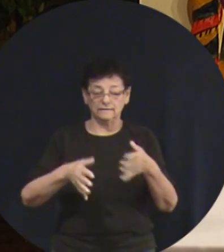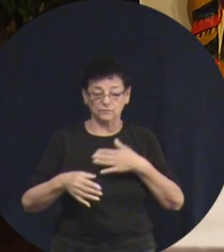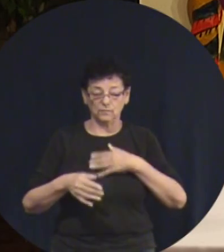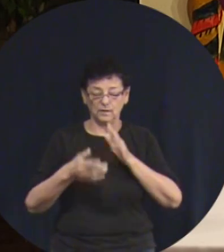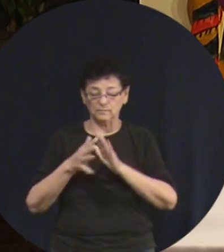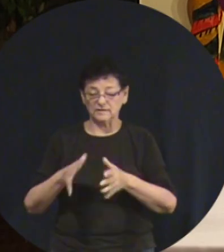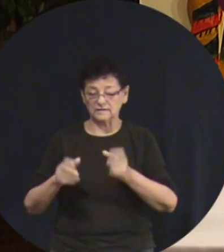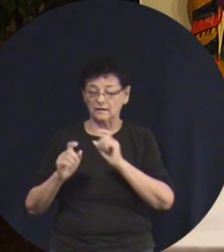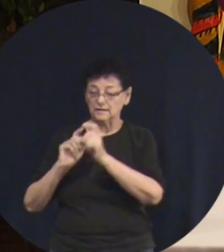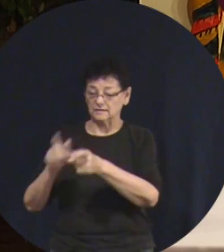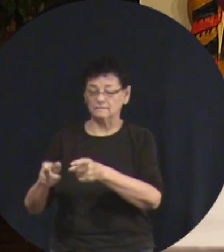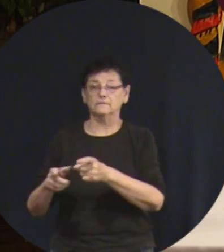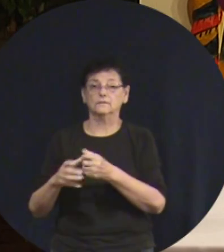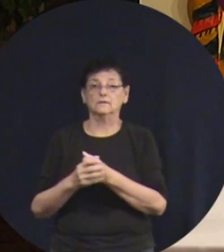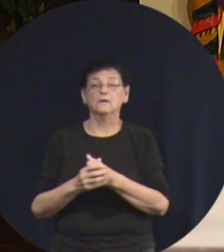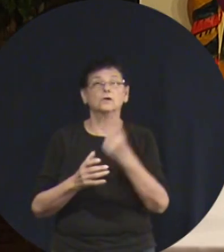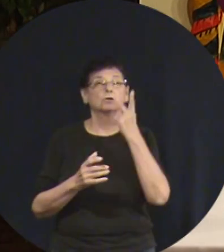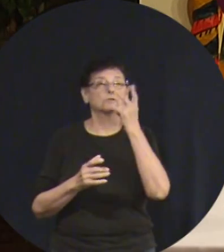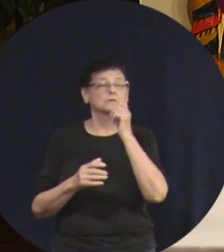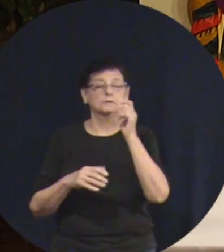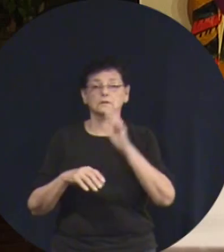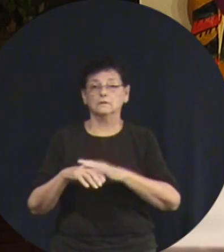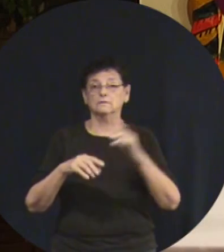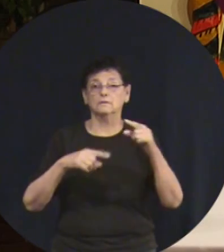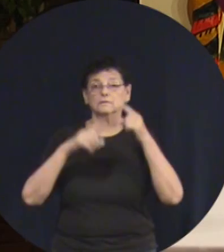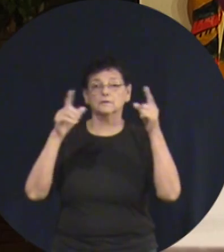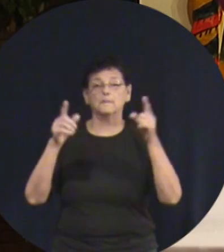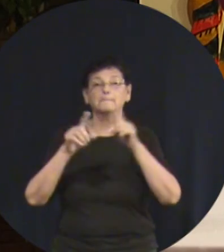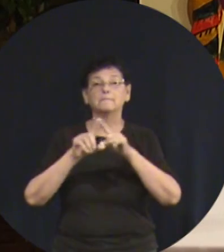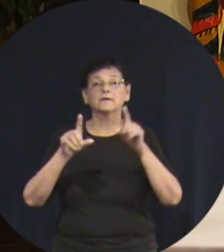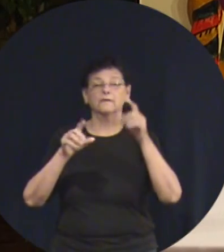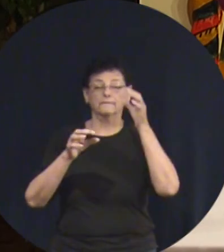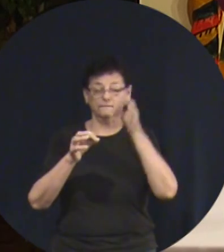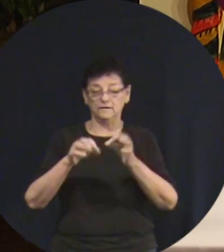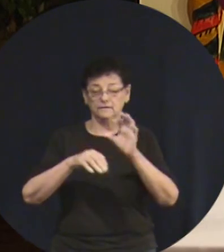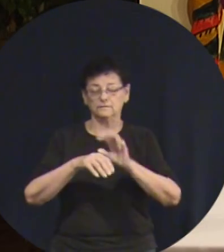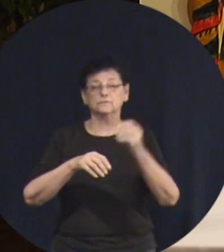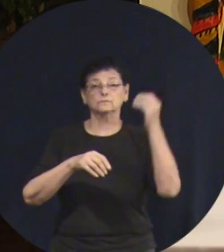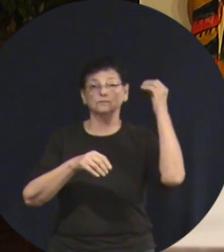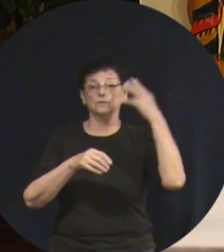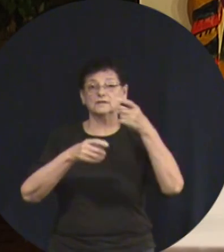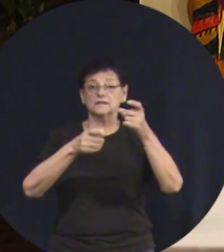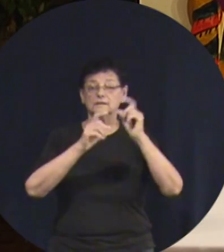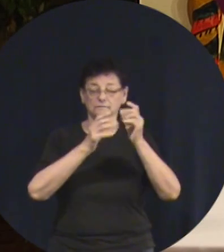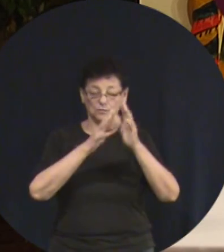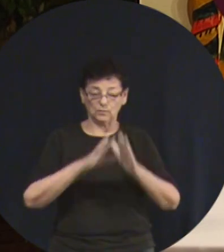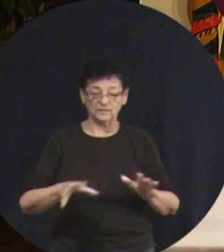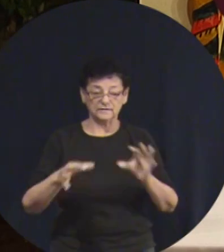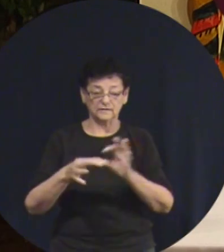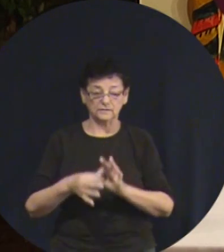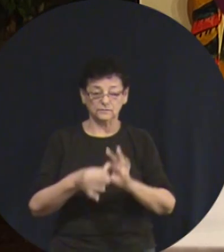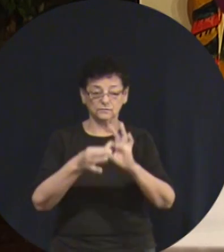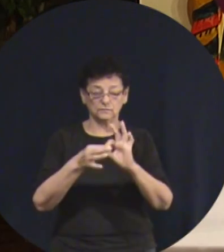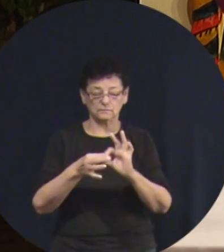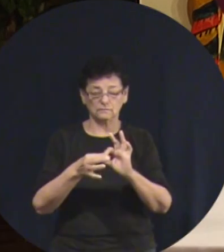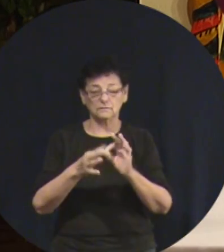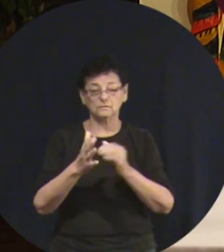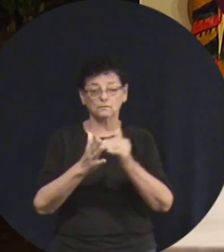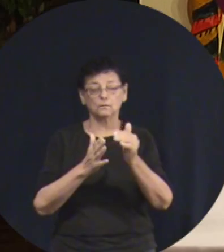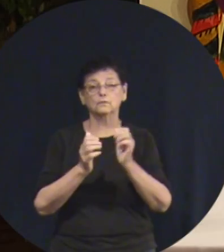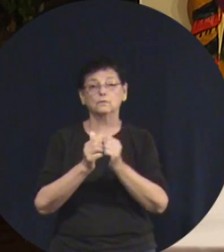be thy name. Thy kingdom come, thy will be done, on earth as it is in heaven. Give us this day